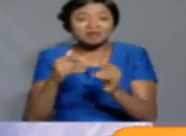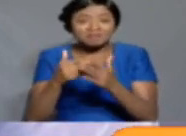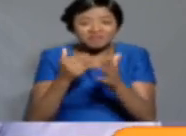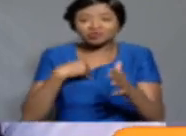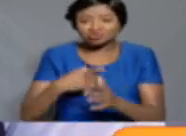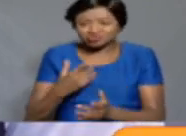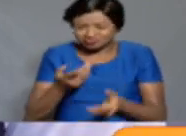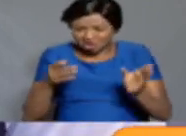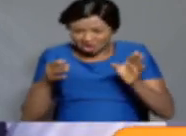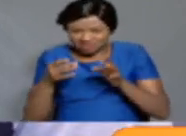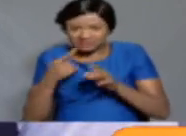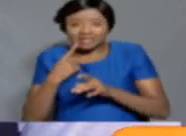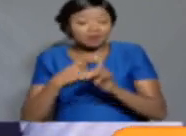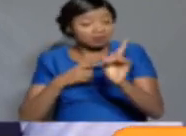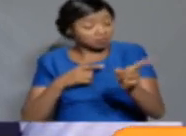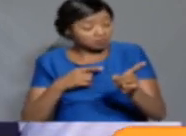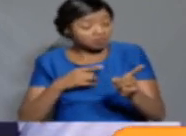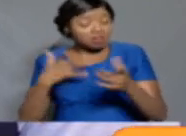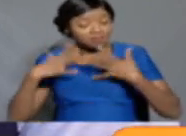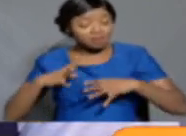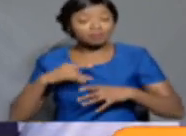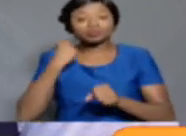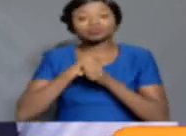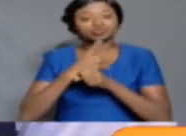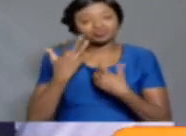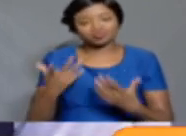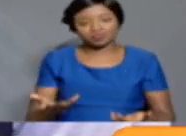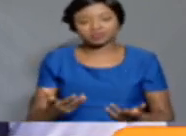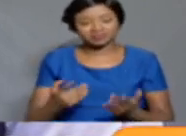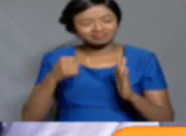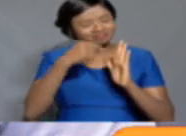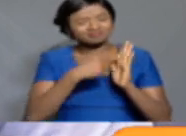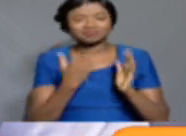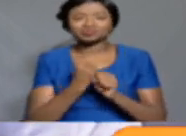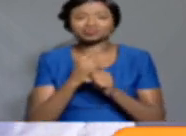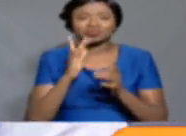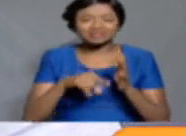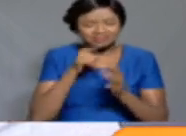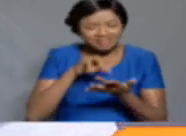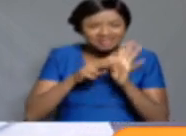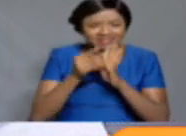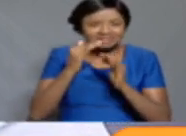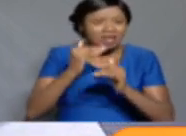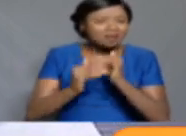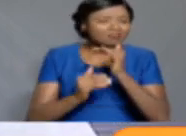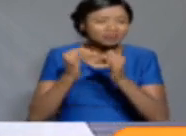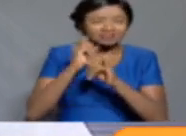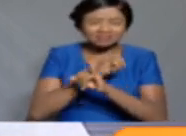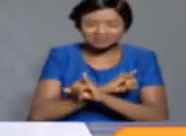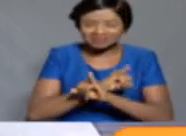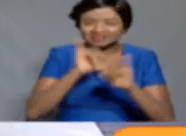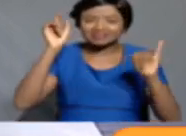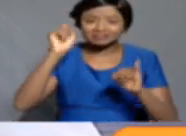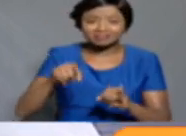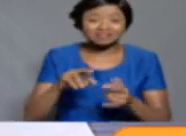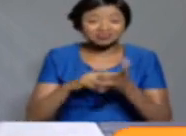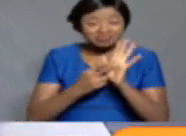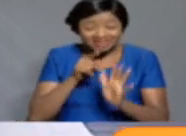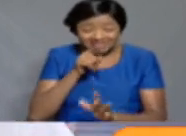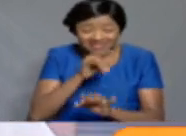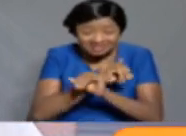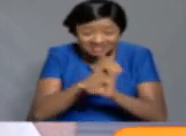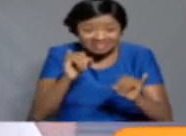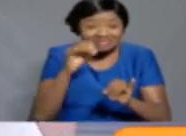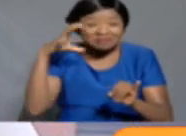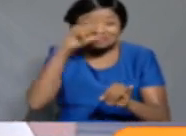room and say, hey, people, what do we do about this? It's supposed to be a very sober process, and that sobriety is missing. It's looking like